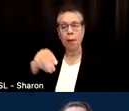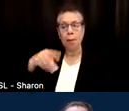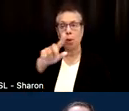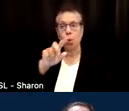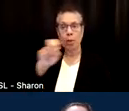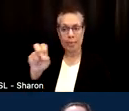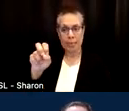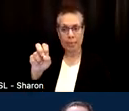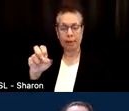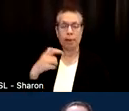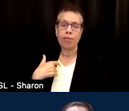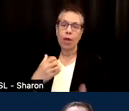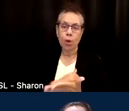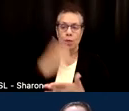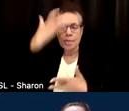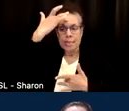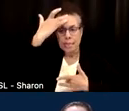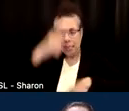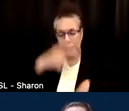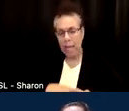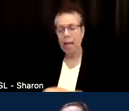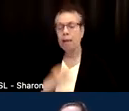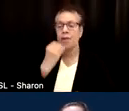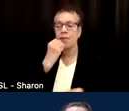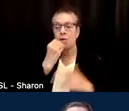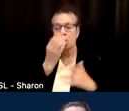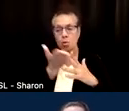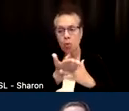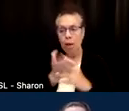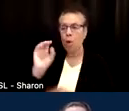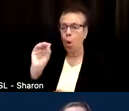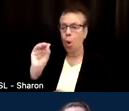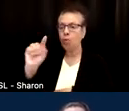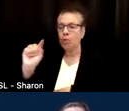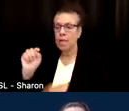that, earned sick leave, meal breaks, overtime paid, that kind of stuff.